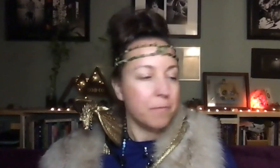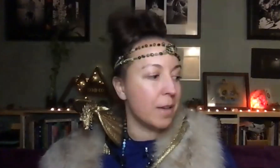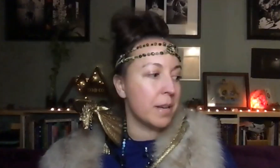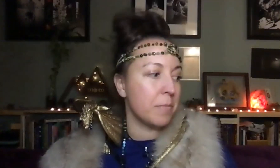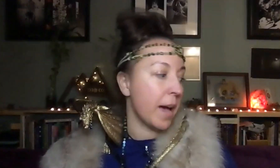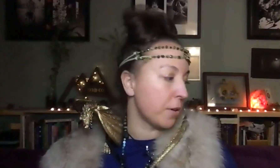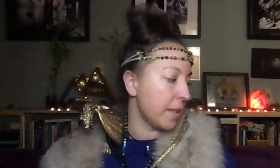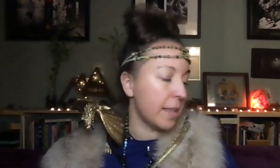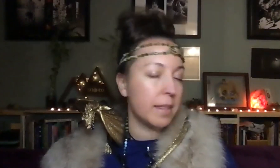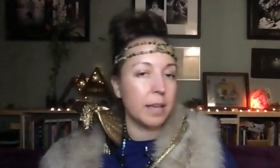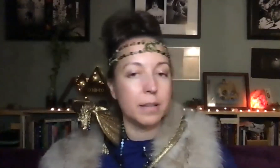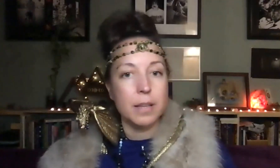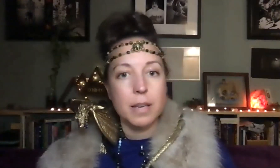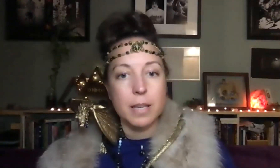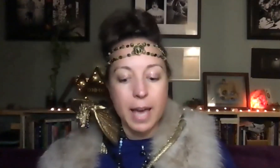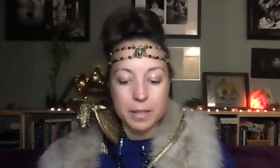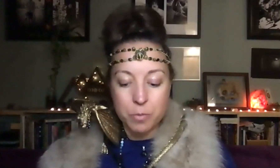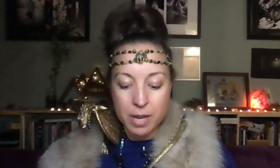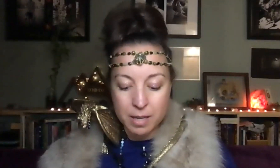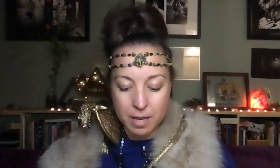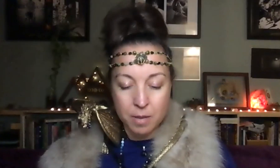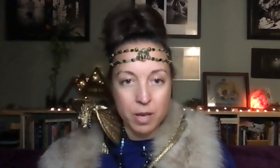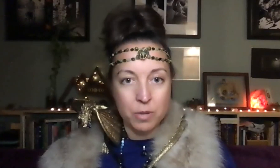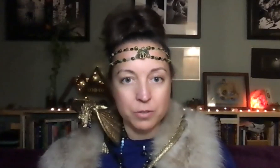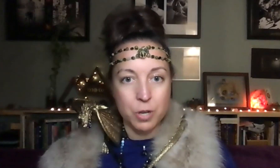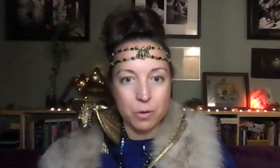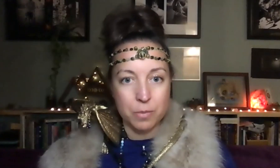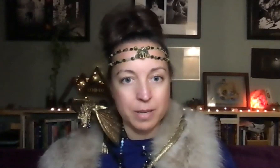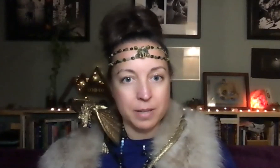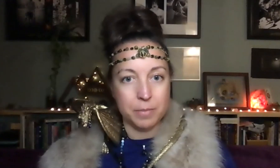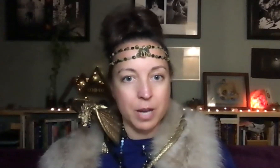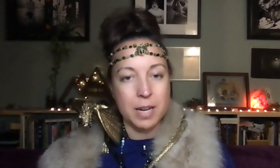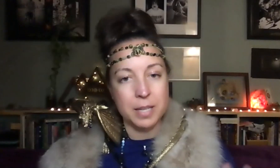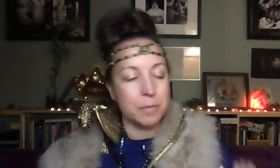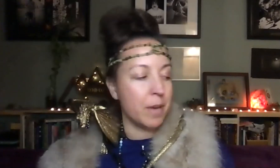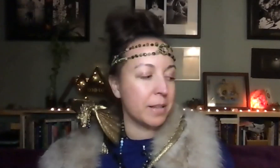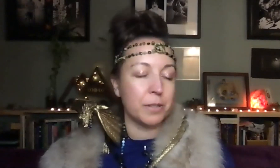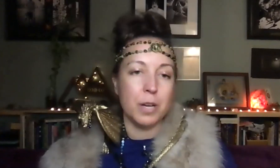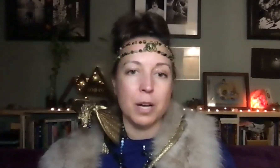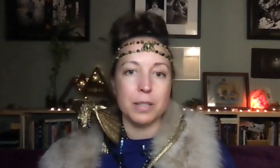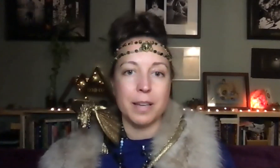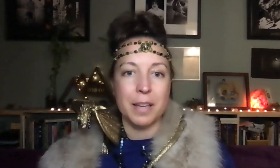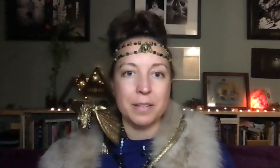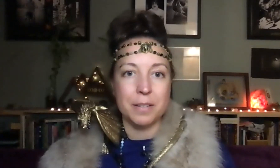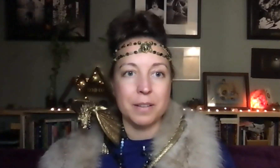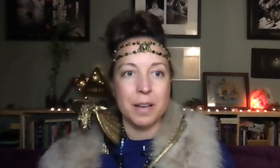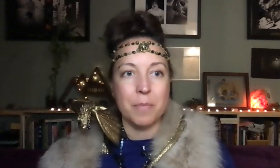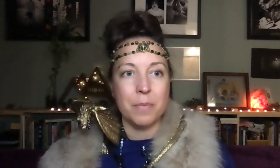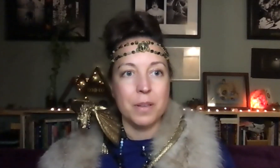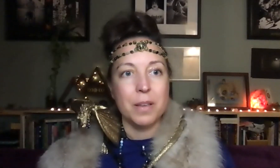the feminine power that the cats bring. I always joke because Mahana is my little dog,